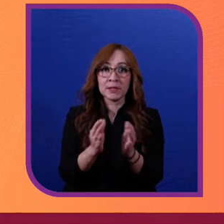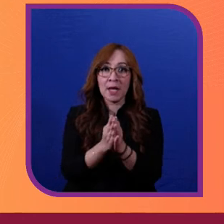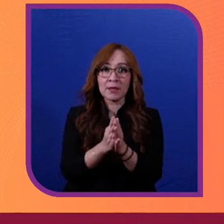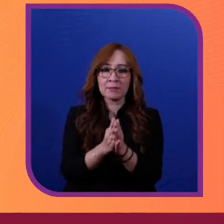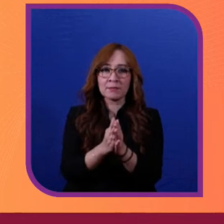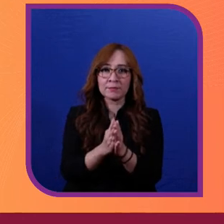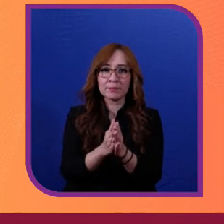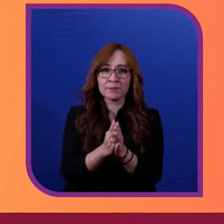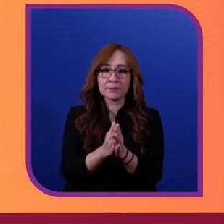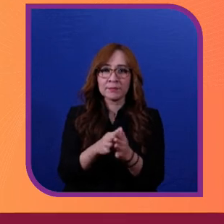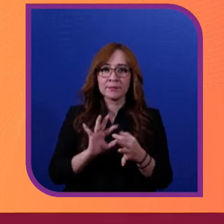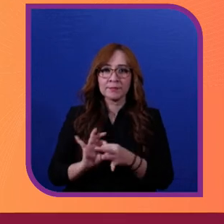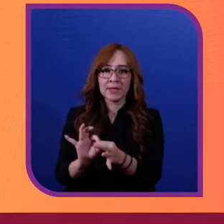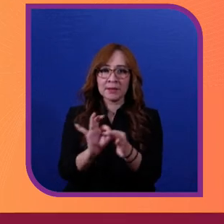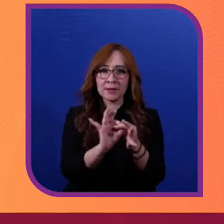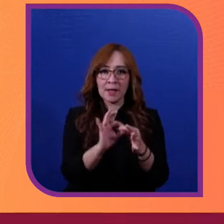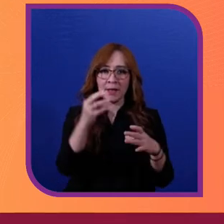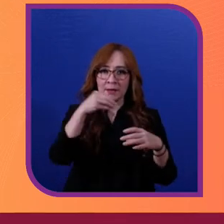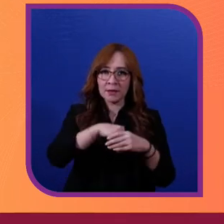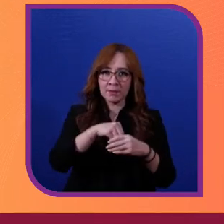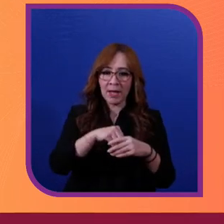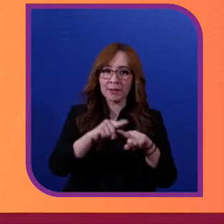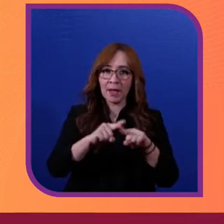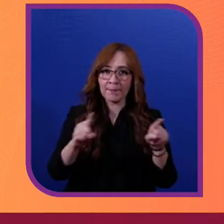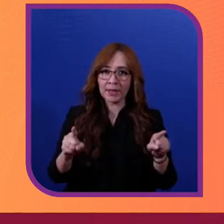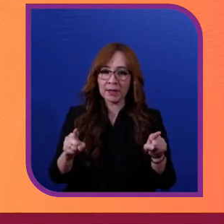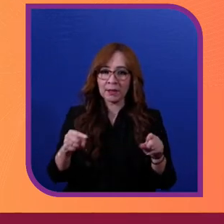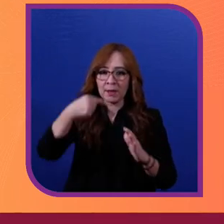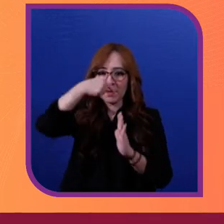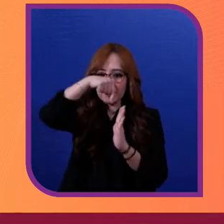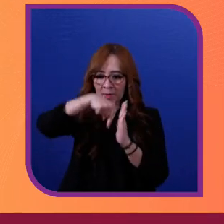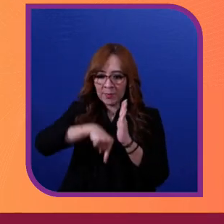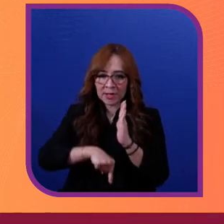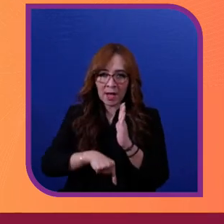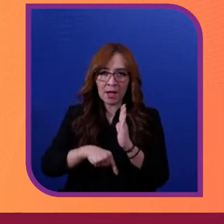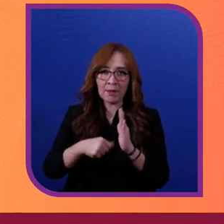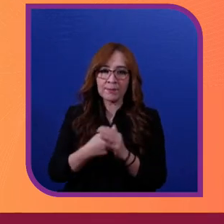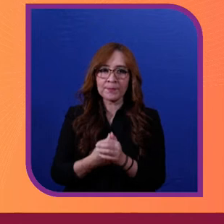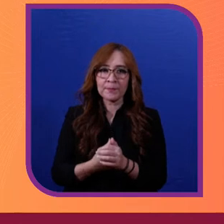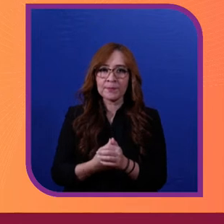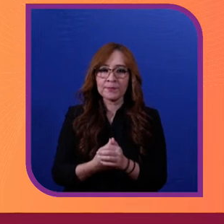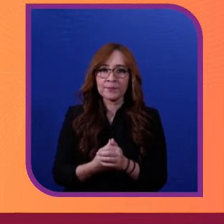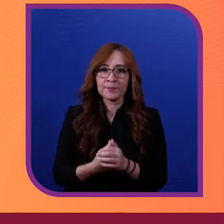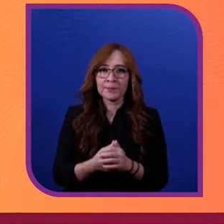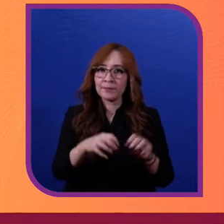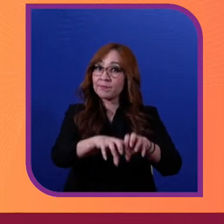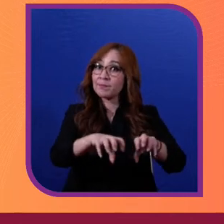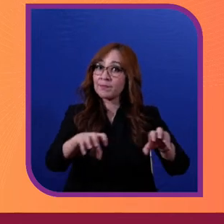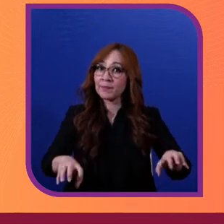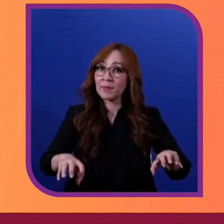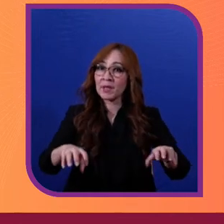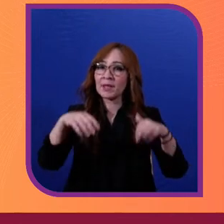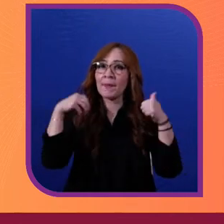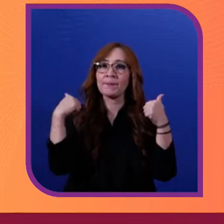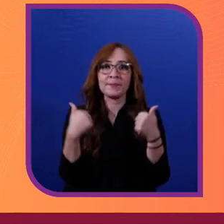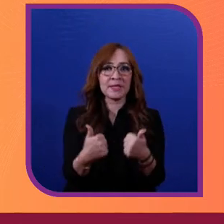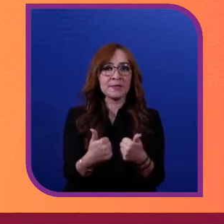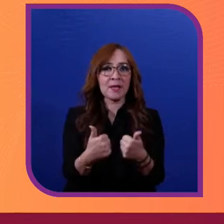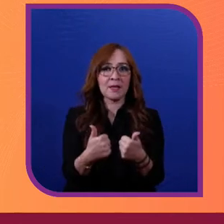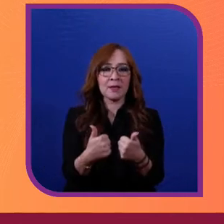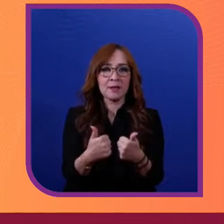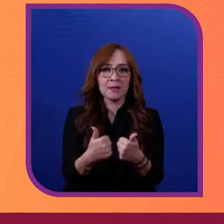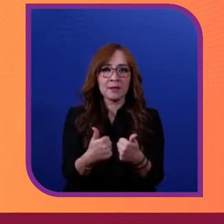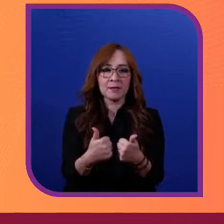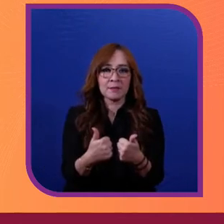evening the products that can be delivered at two two promo tepi